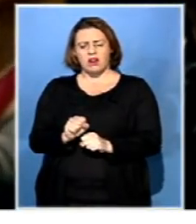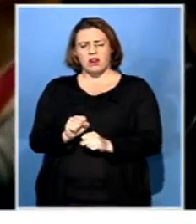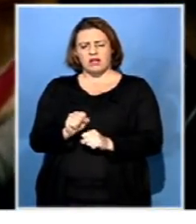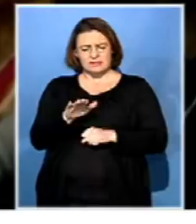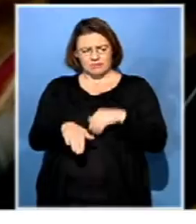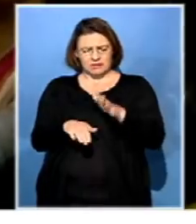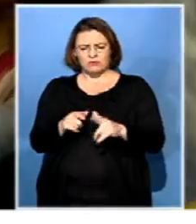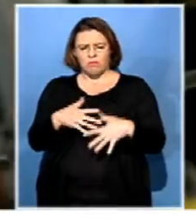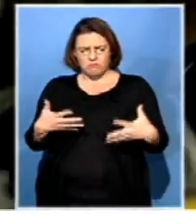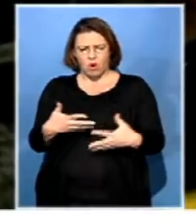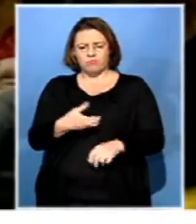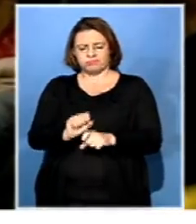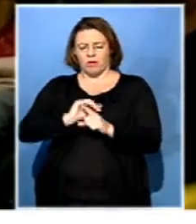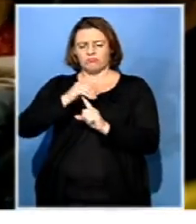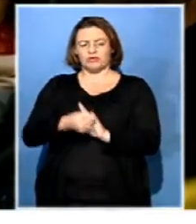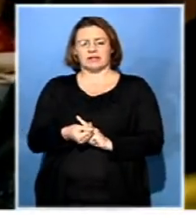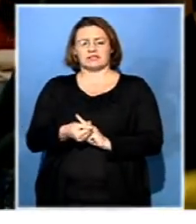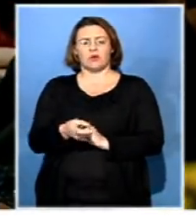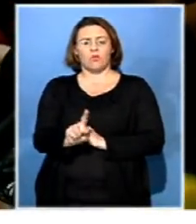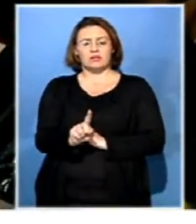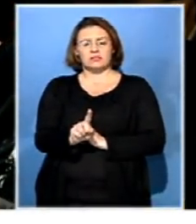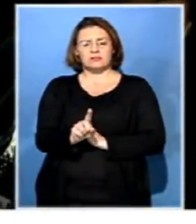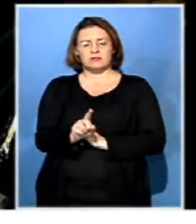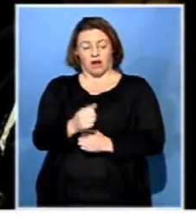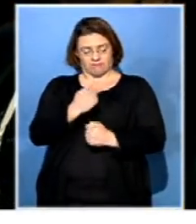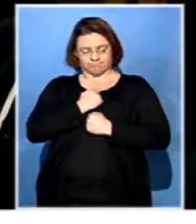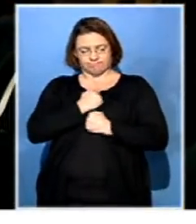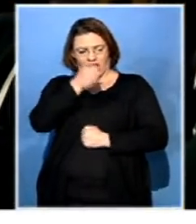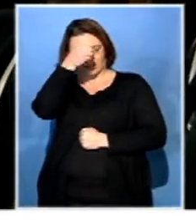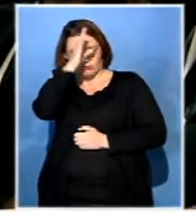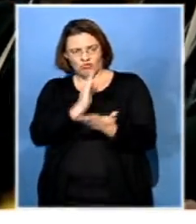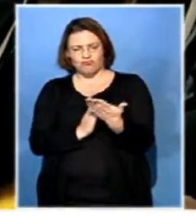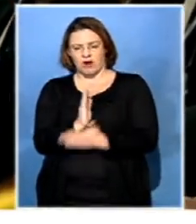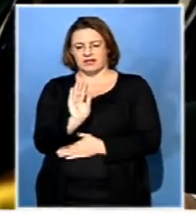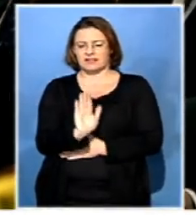to strengthen protection of intellectual property rights,